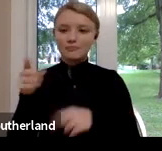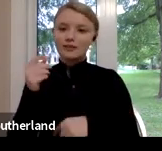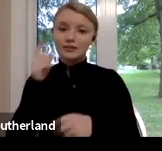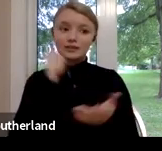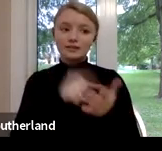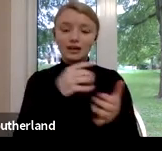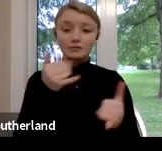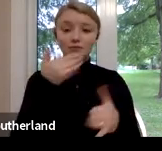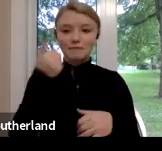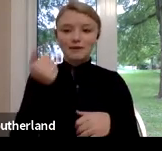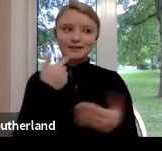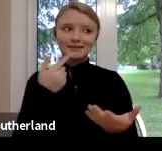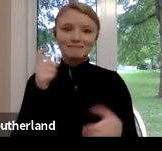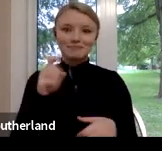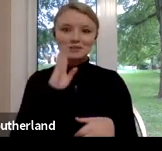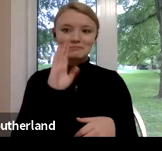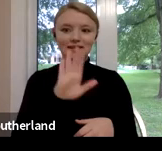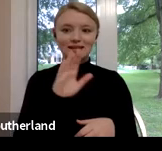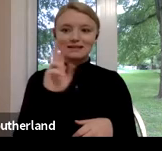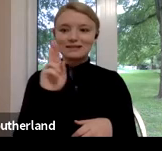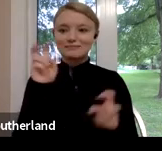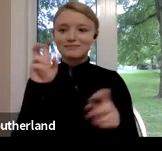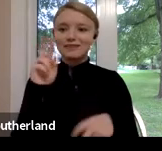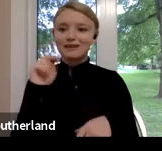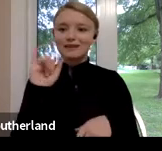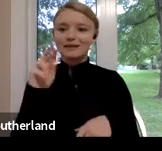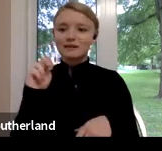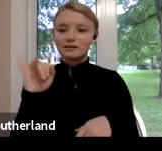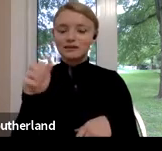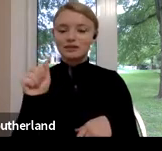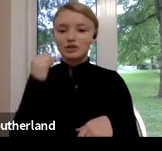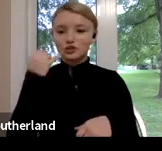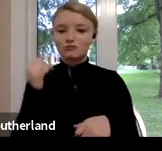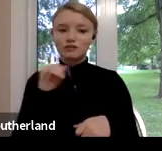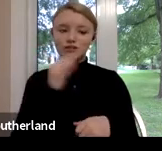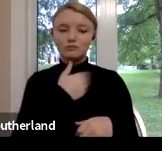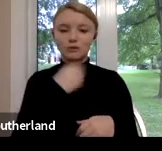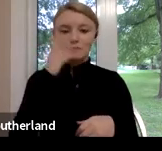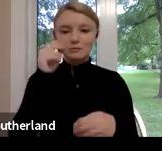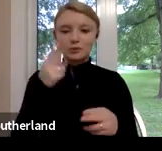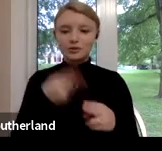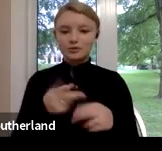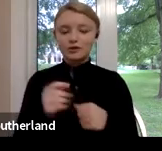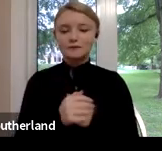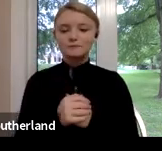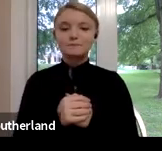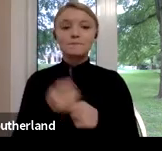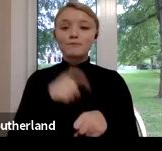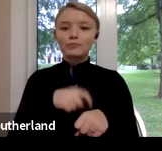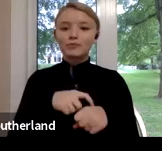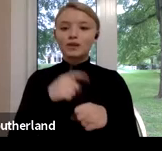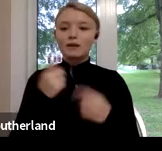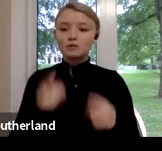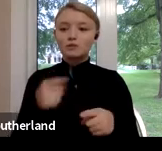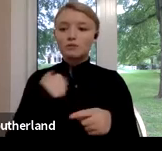well, it must be his ninja juice, because that's what the boys called it. And so there was times when we would forget